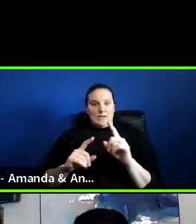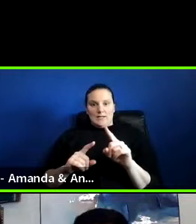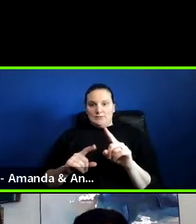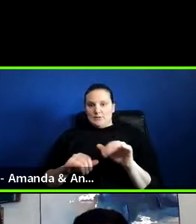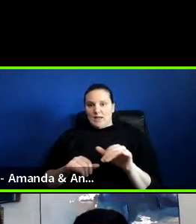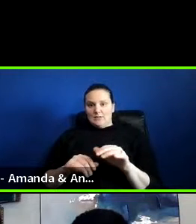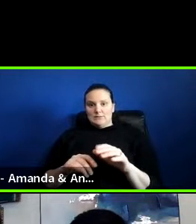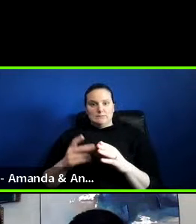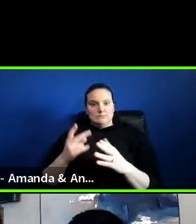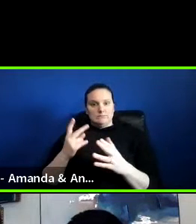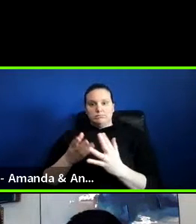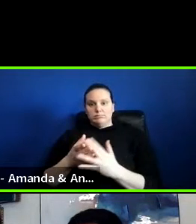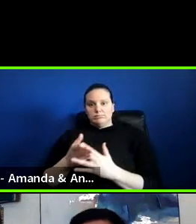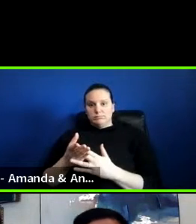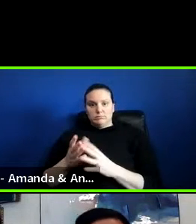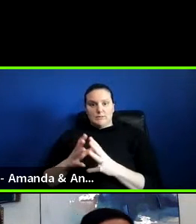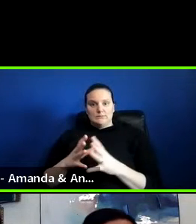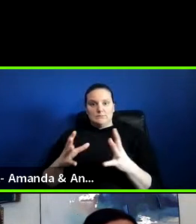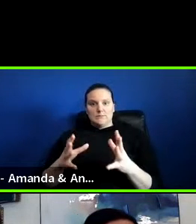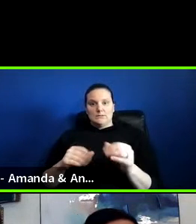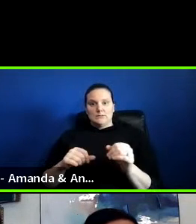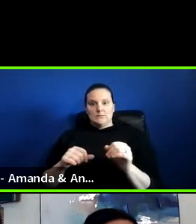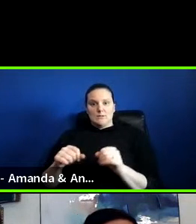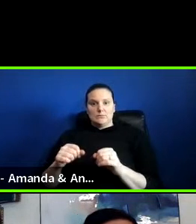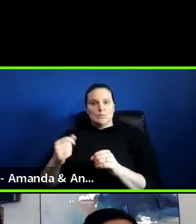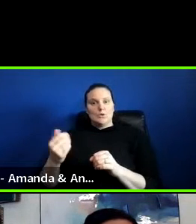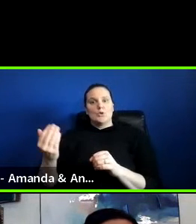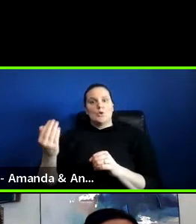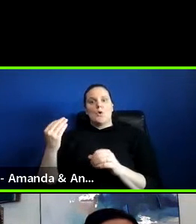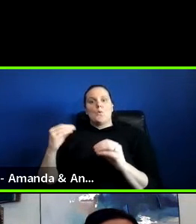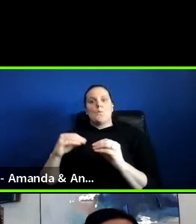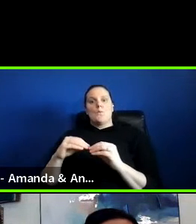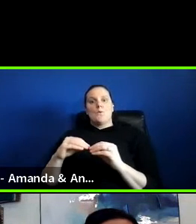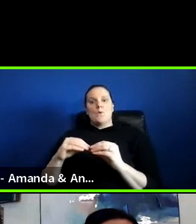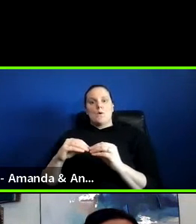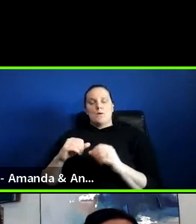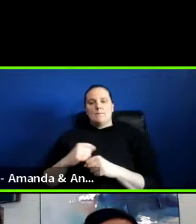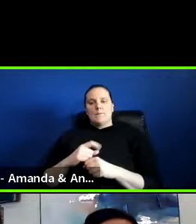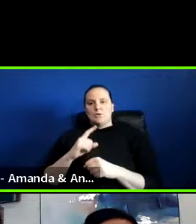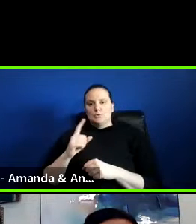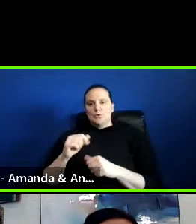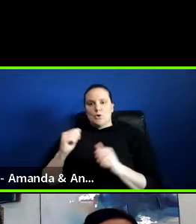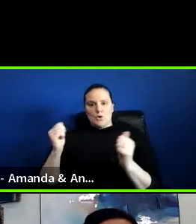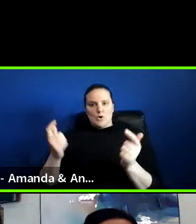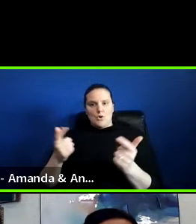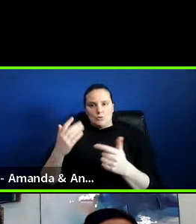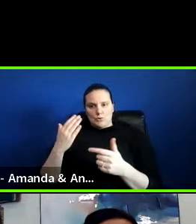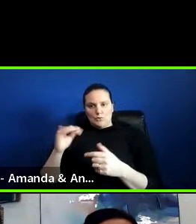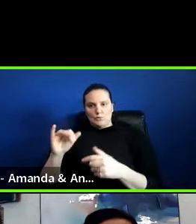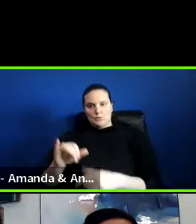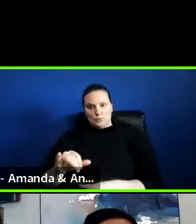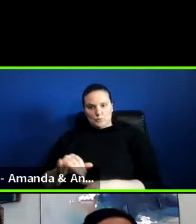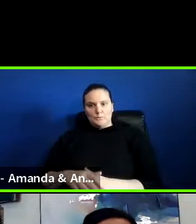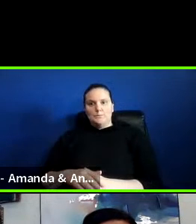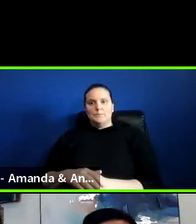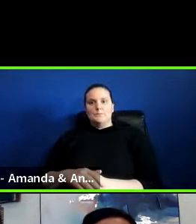be as transparent as we can. And as we know more, we'll make sure everyone else knows it as well. So